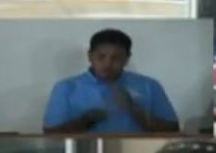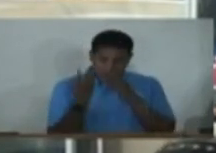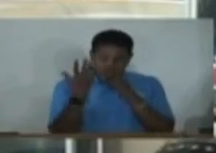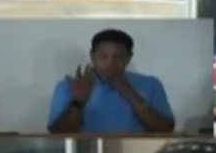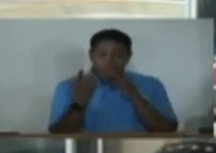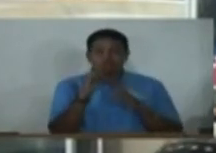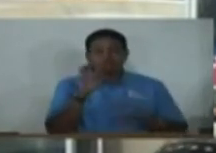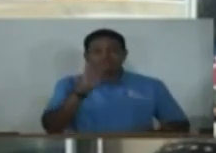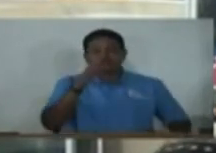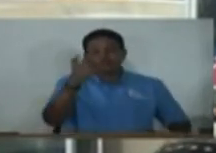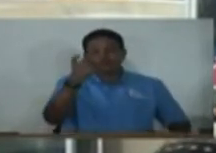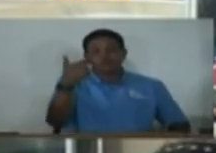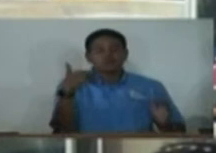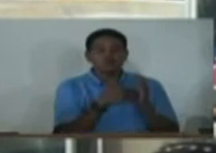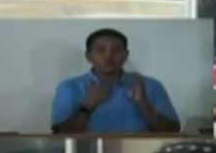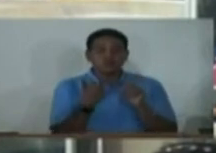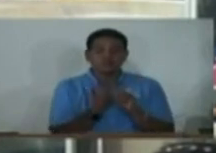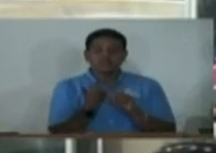is